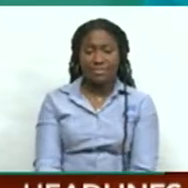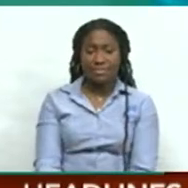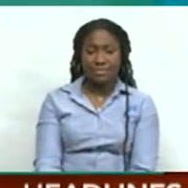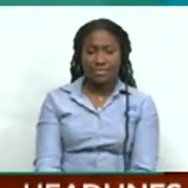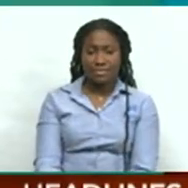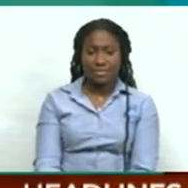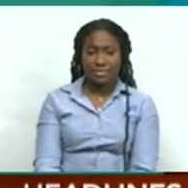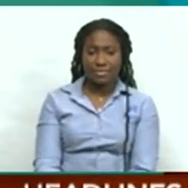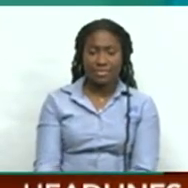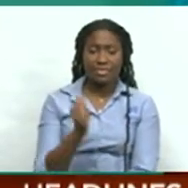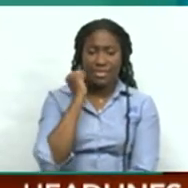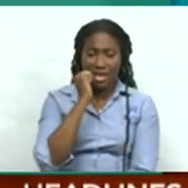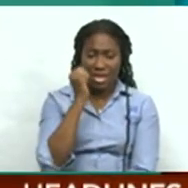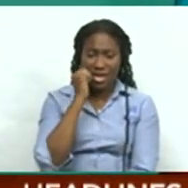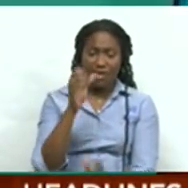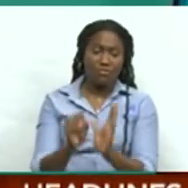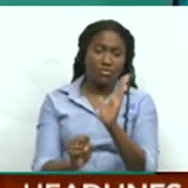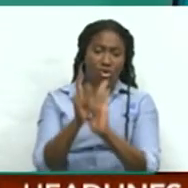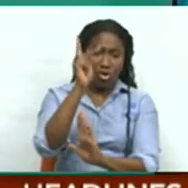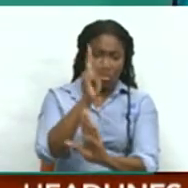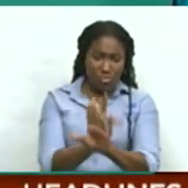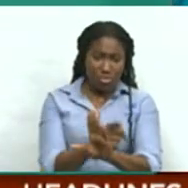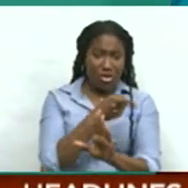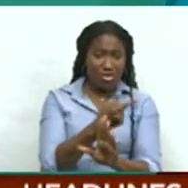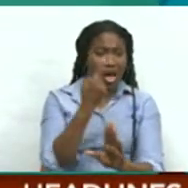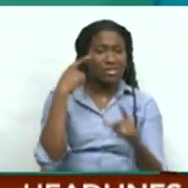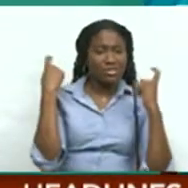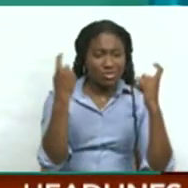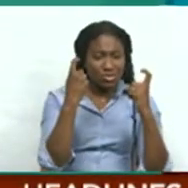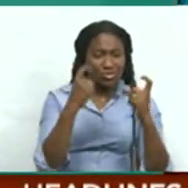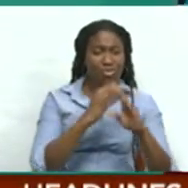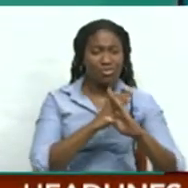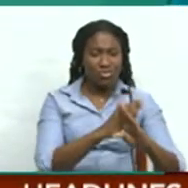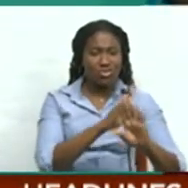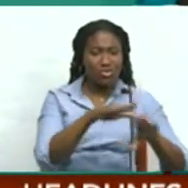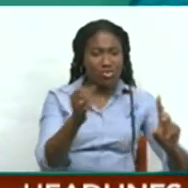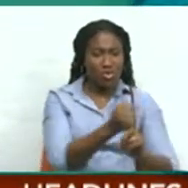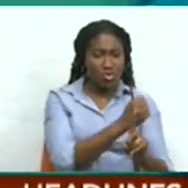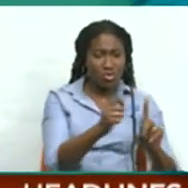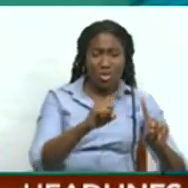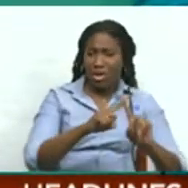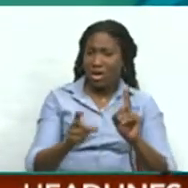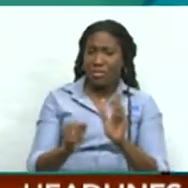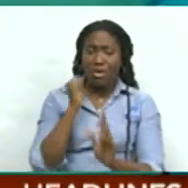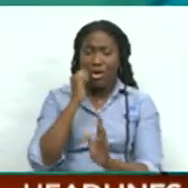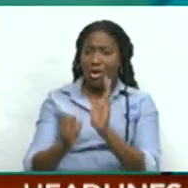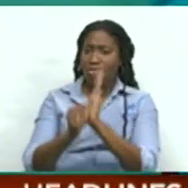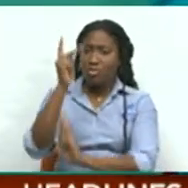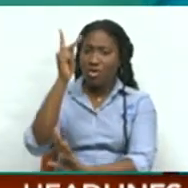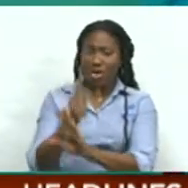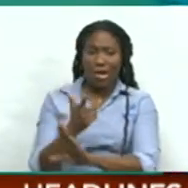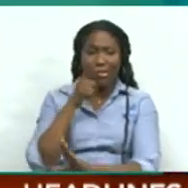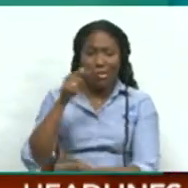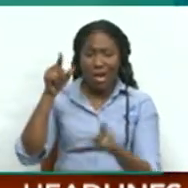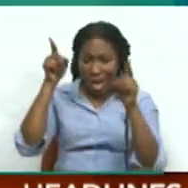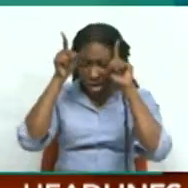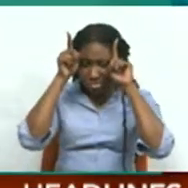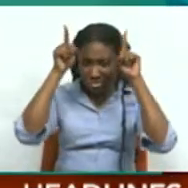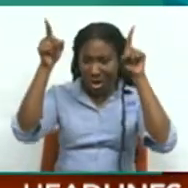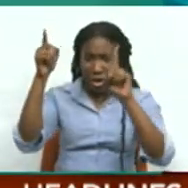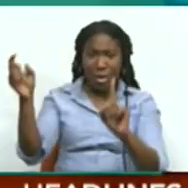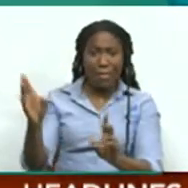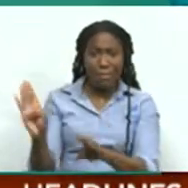we tend to see a spike in child abuse, and I often say that the devil is busy. From the time we decide we're going to ramp